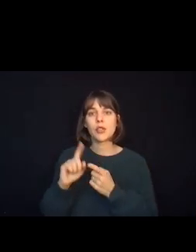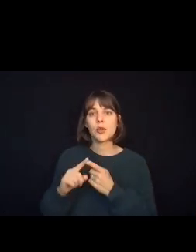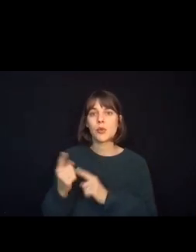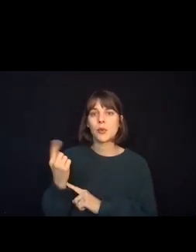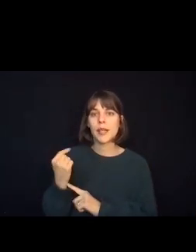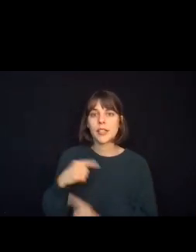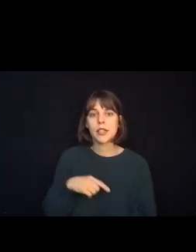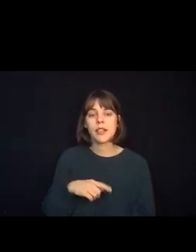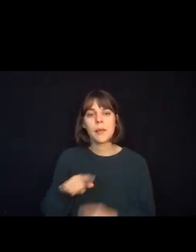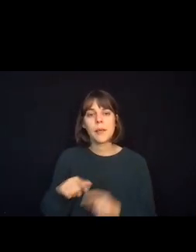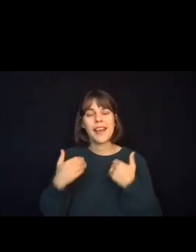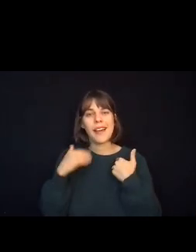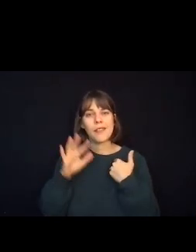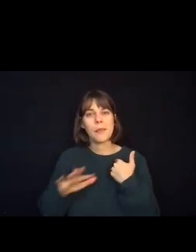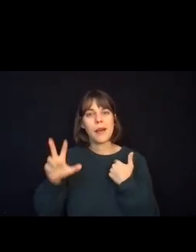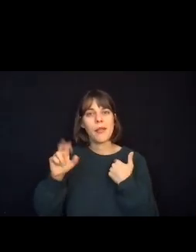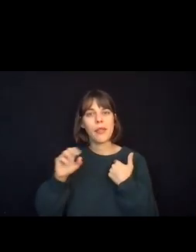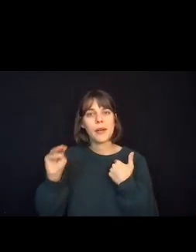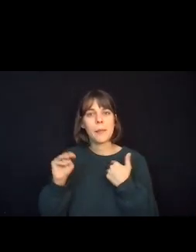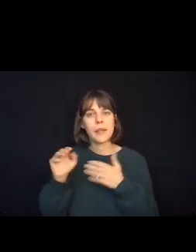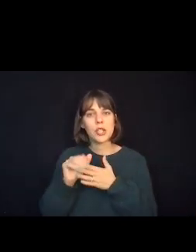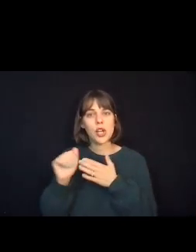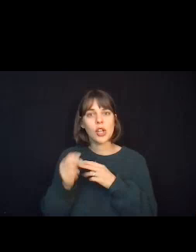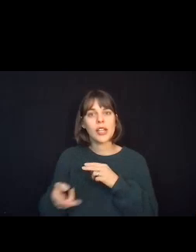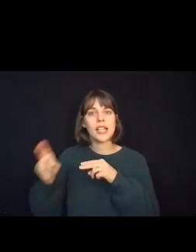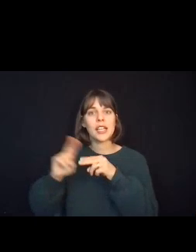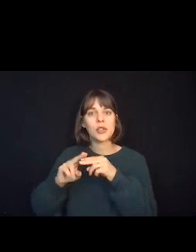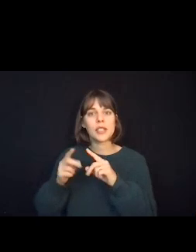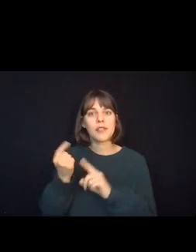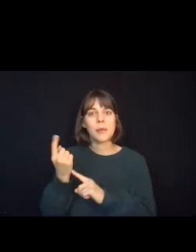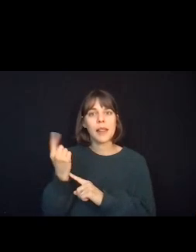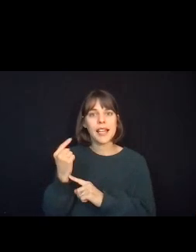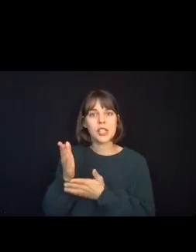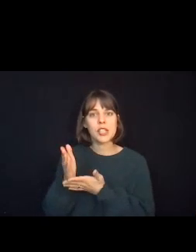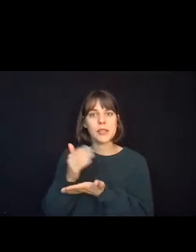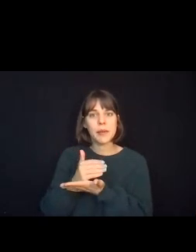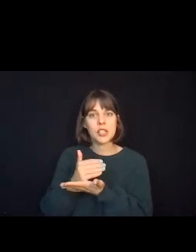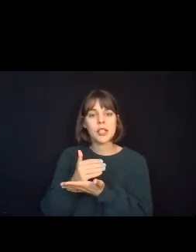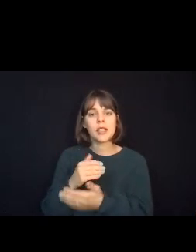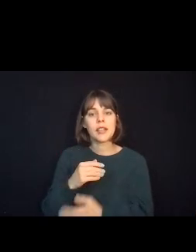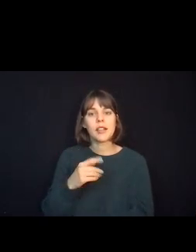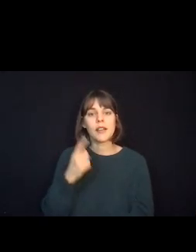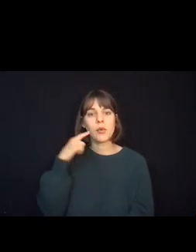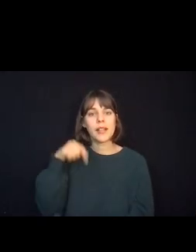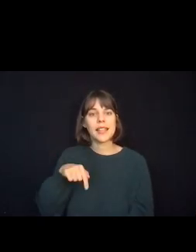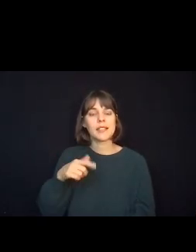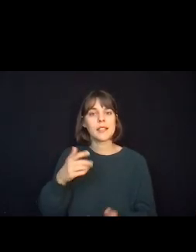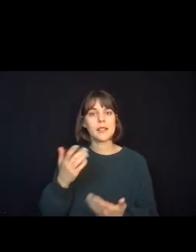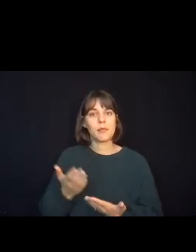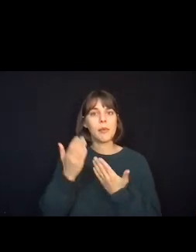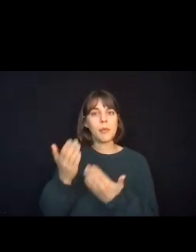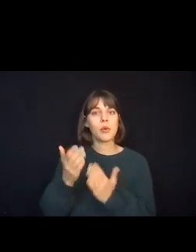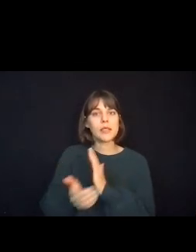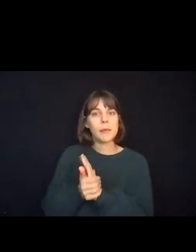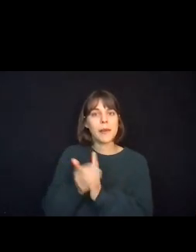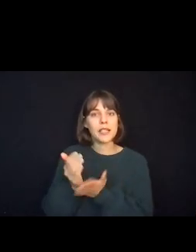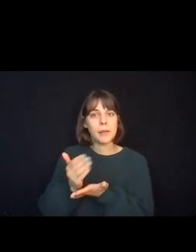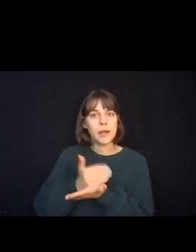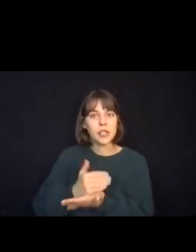we are still we have about a $30 million increase from last year's budget to this proposed amended budget.